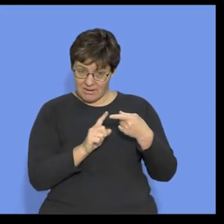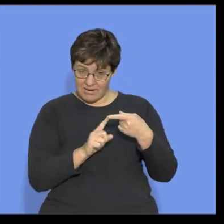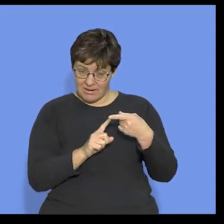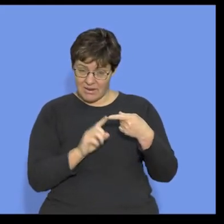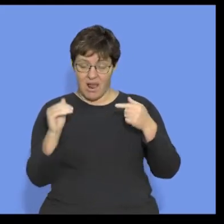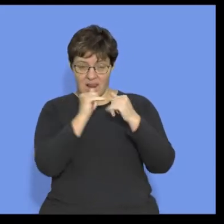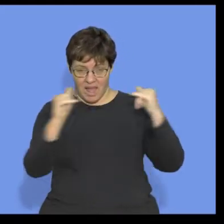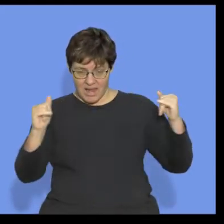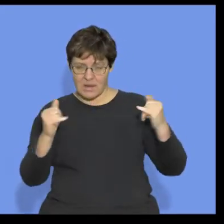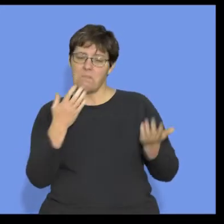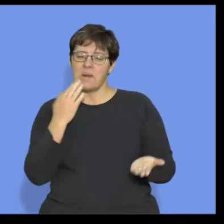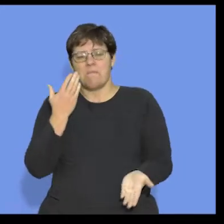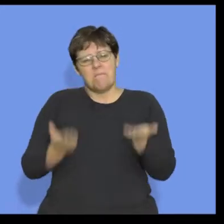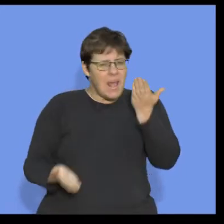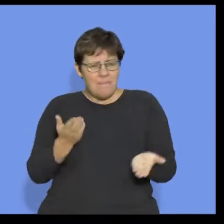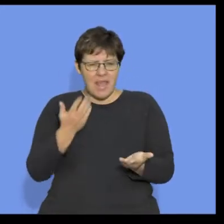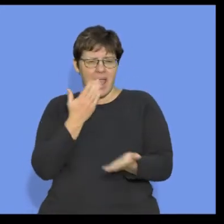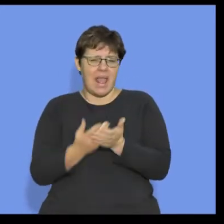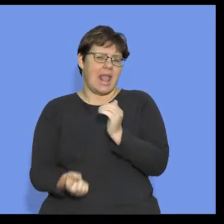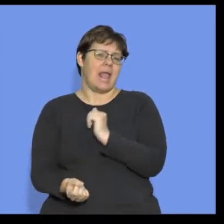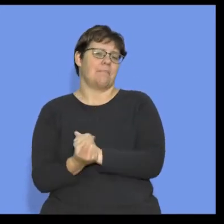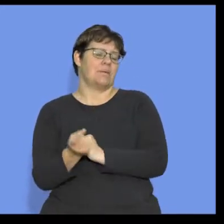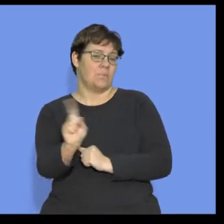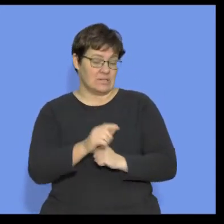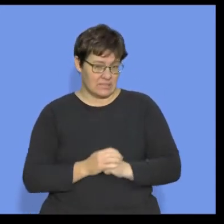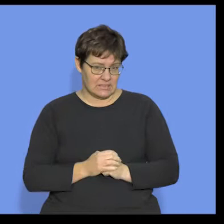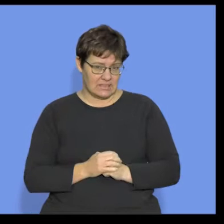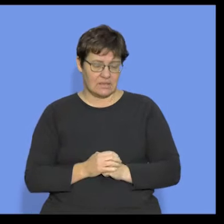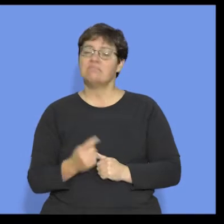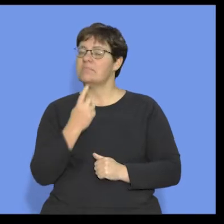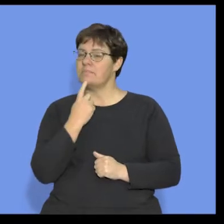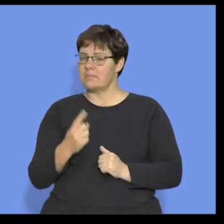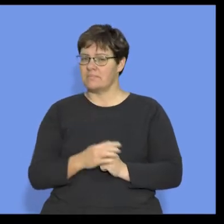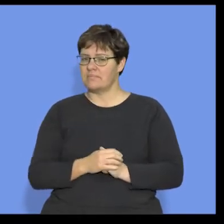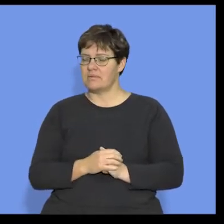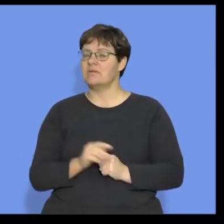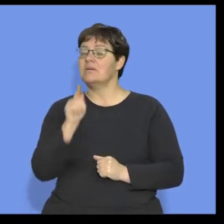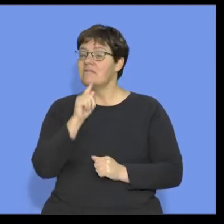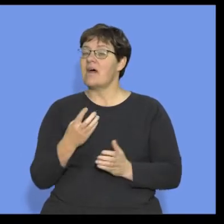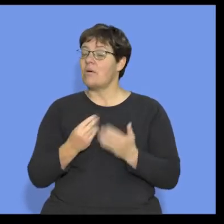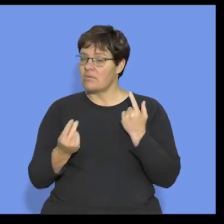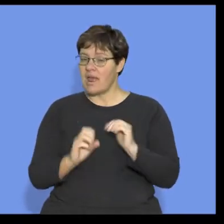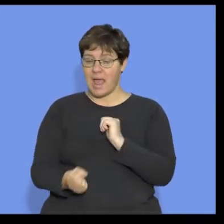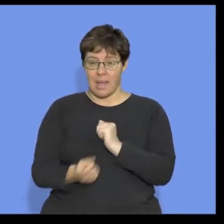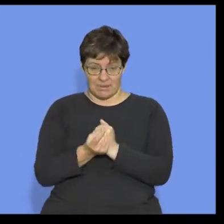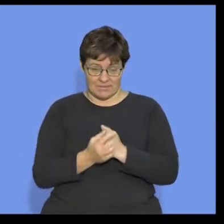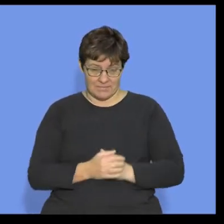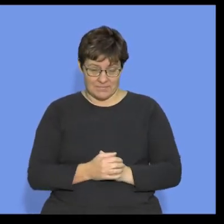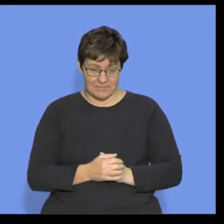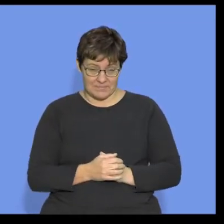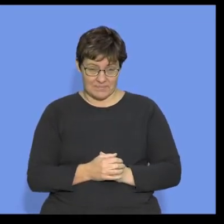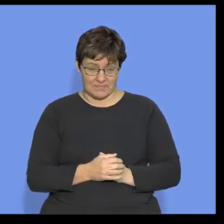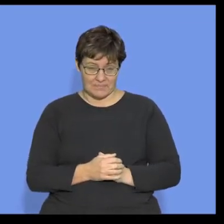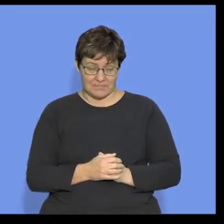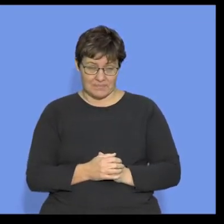okay? We write down the probability for that outcome and state the event if that outcome happened,